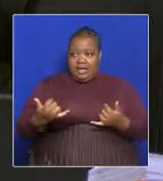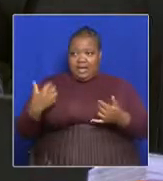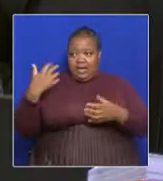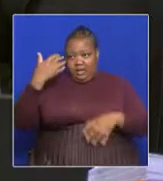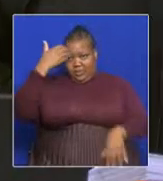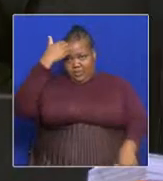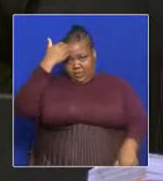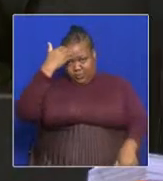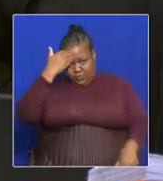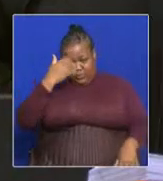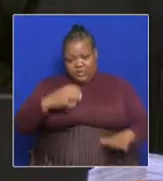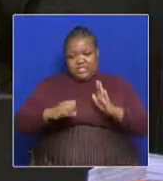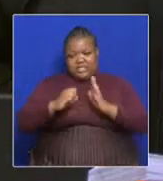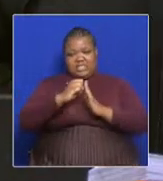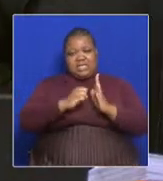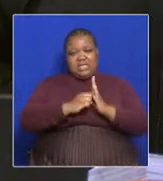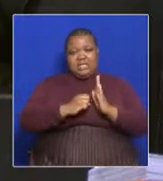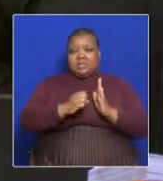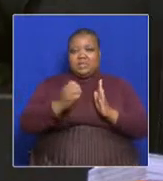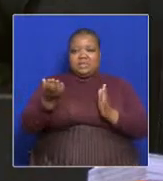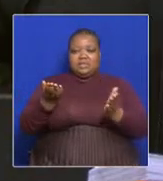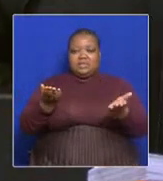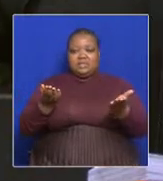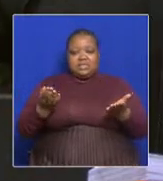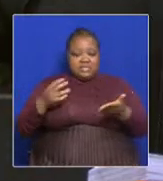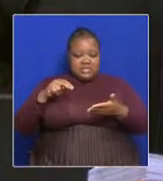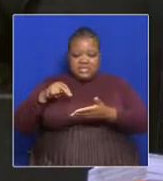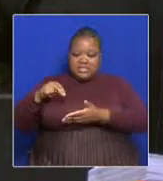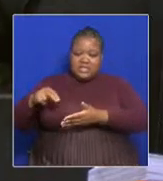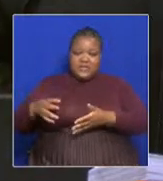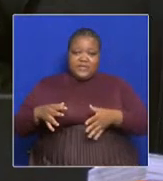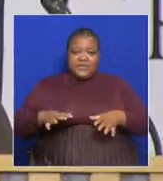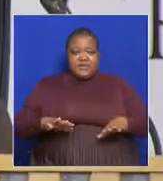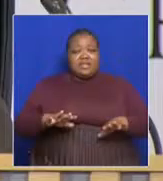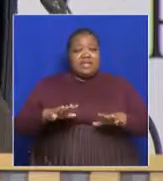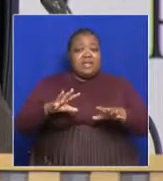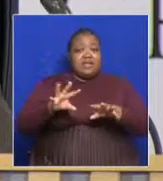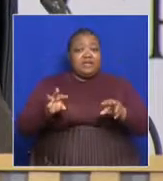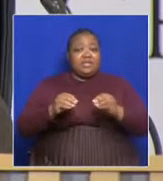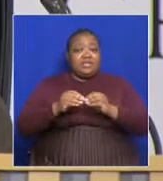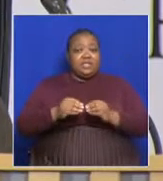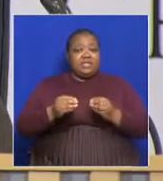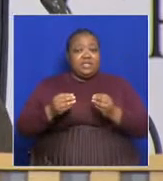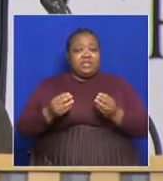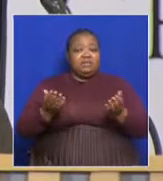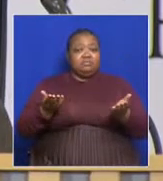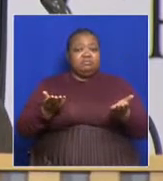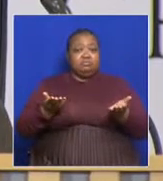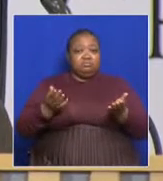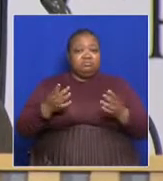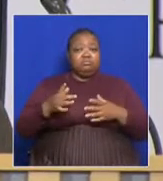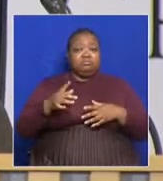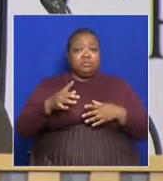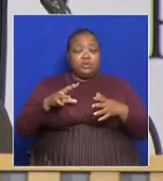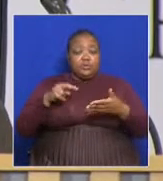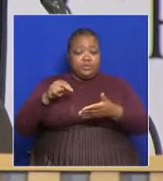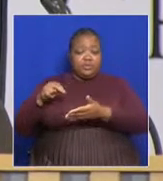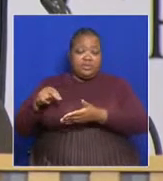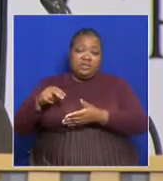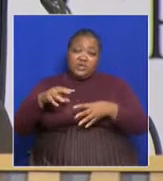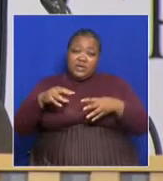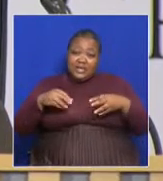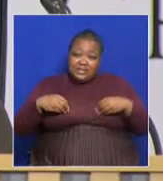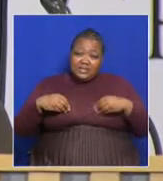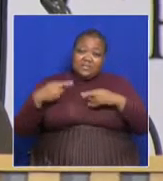You've looked at everything that has been presented. Do you accept some responsibility for the fact that